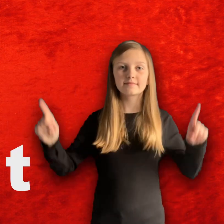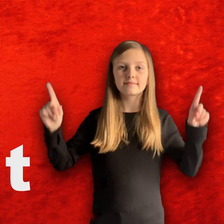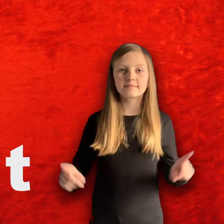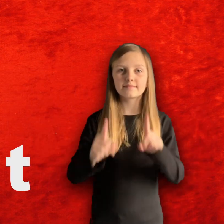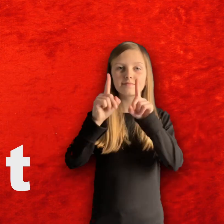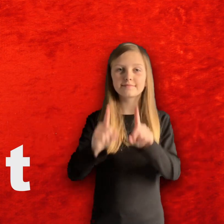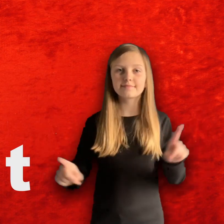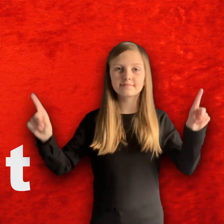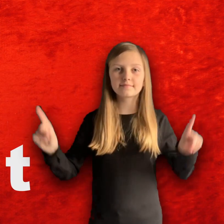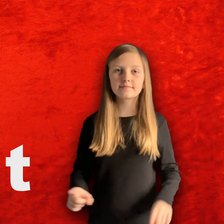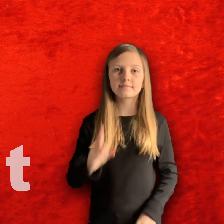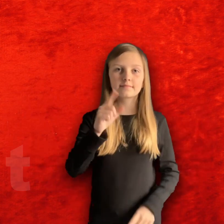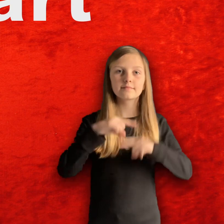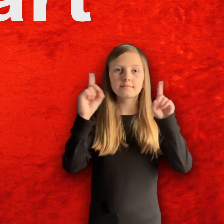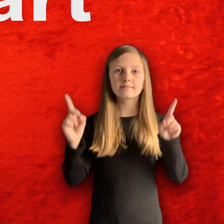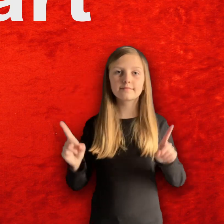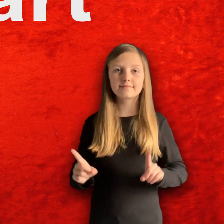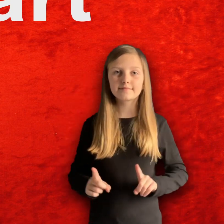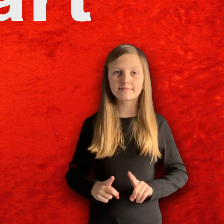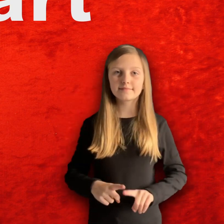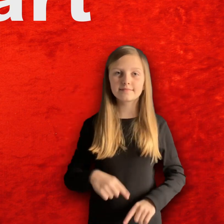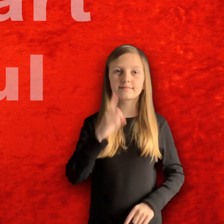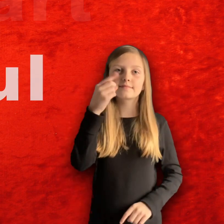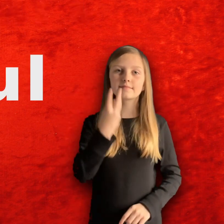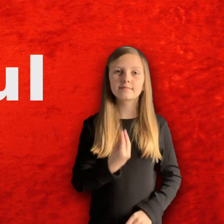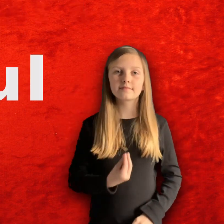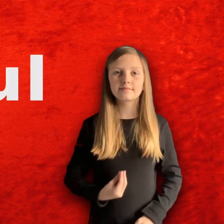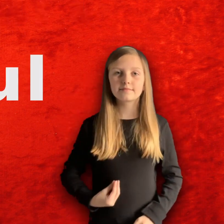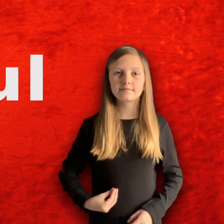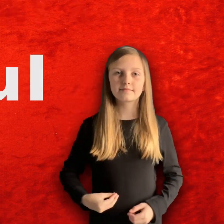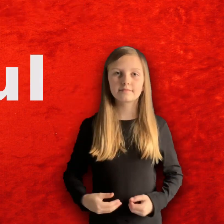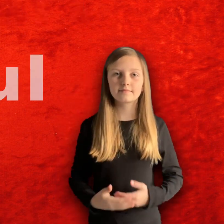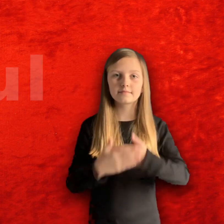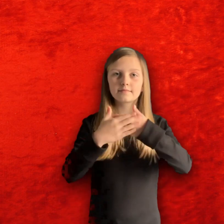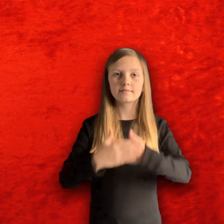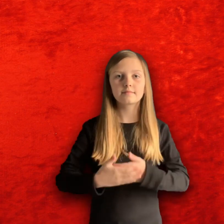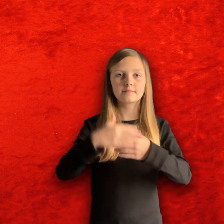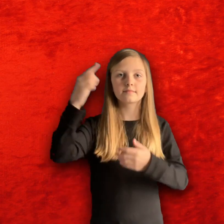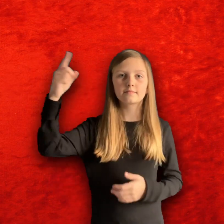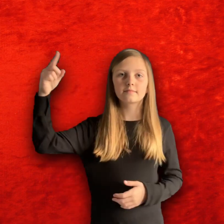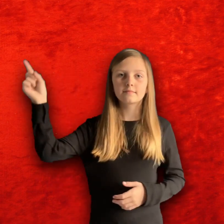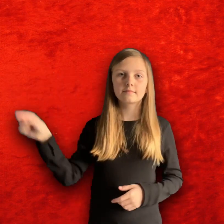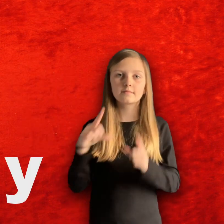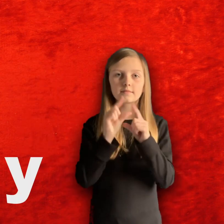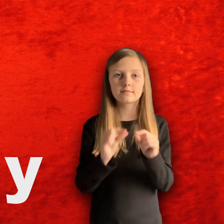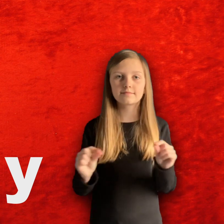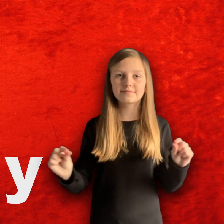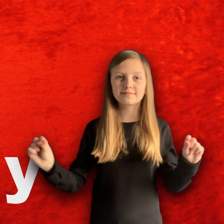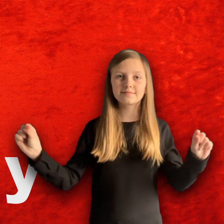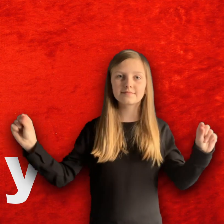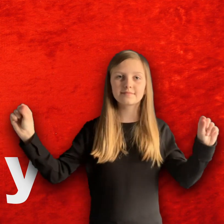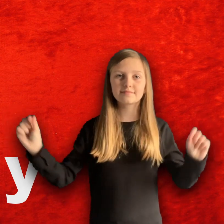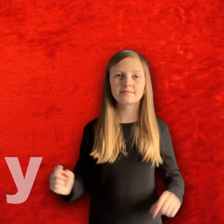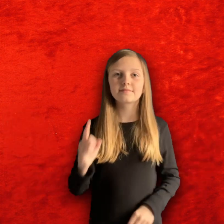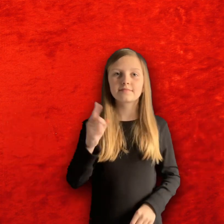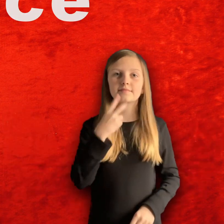all feel the beat One heart, one song, together sing in harmony